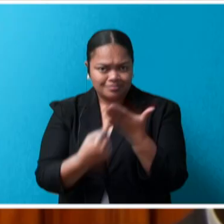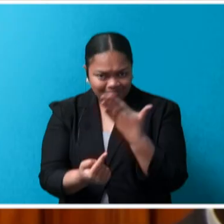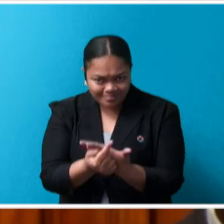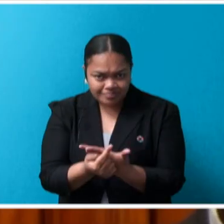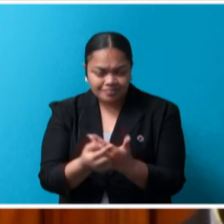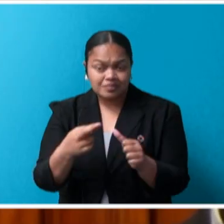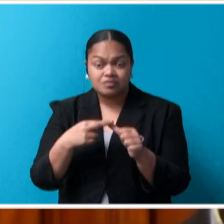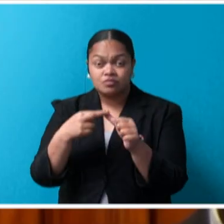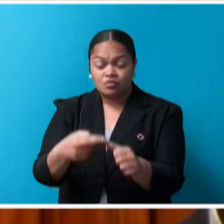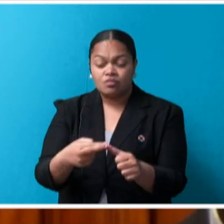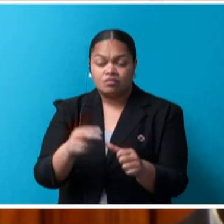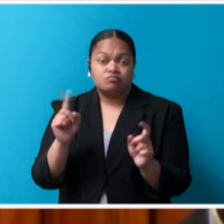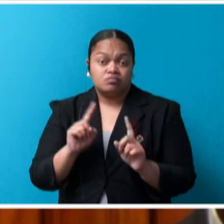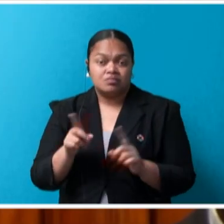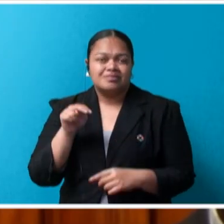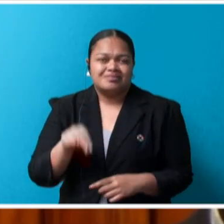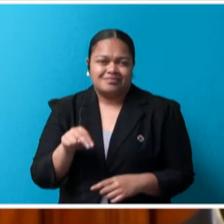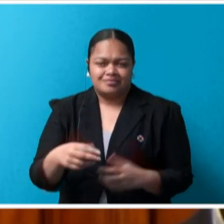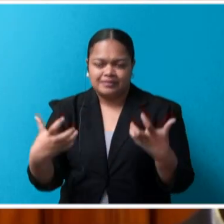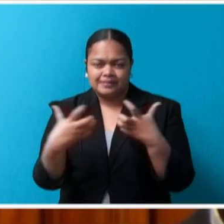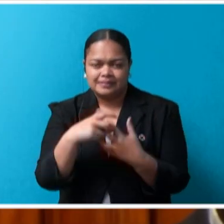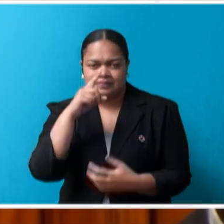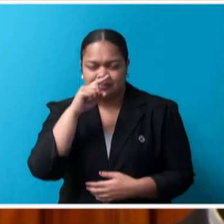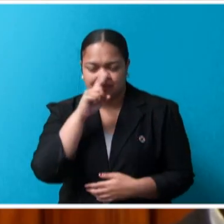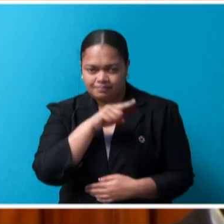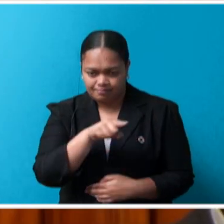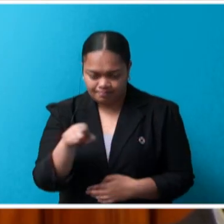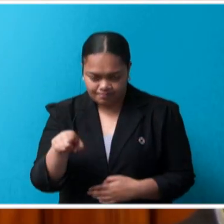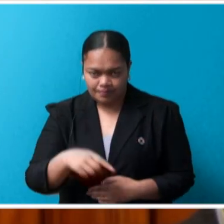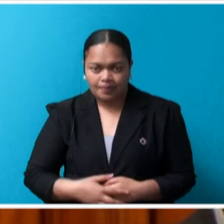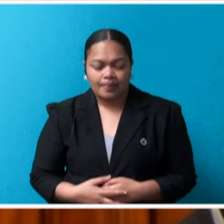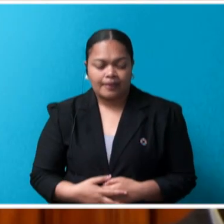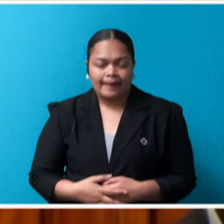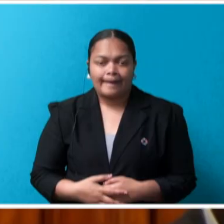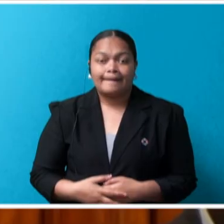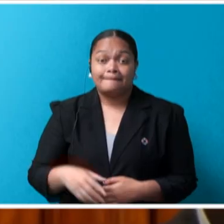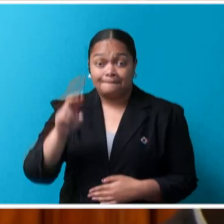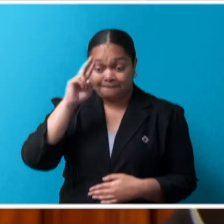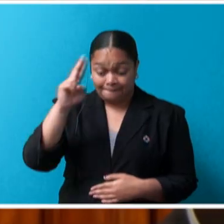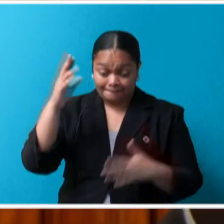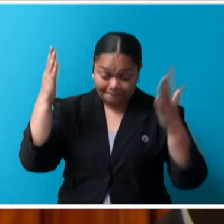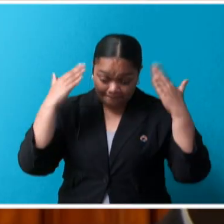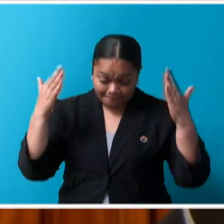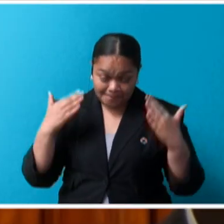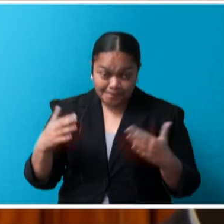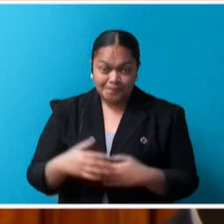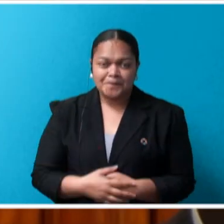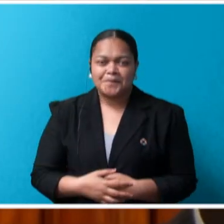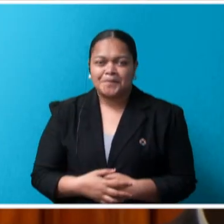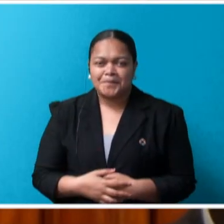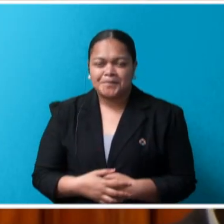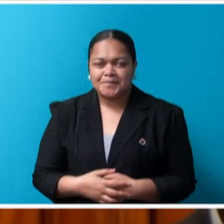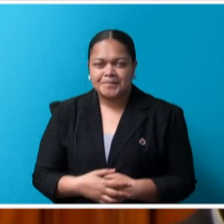the aspirations and the needs of our people. Mr. Speaker, sir, sound economic